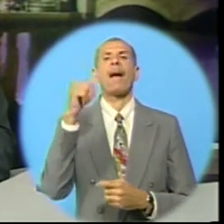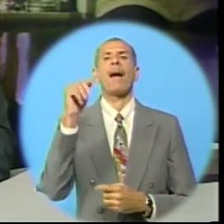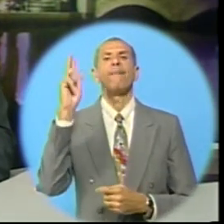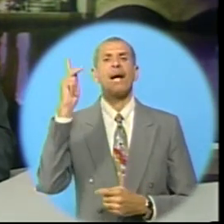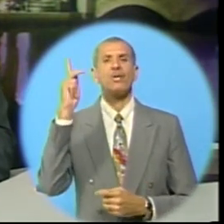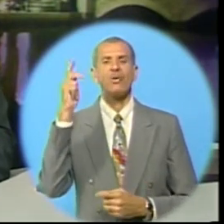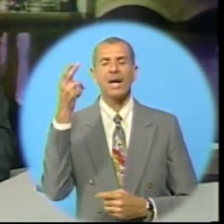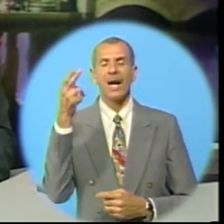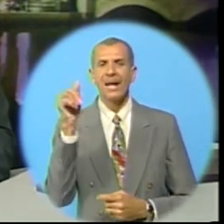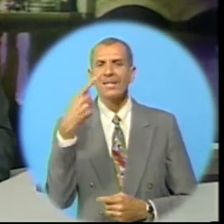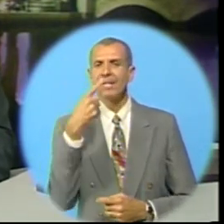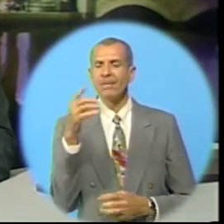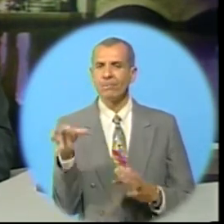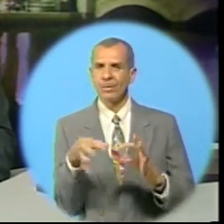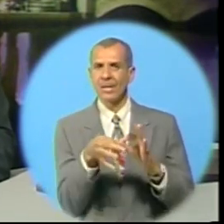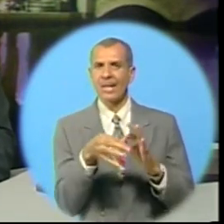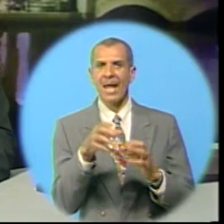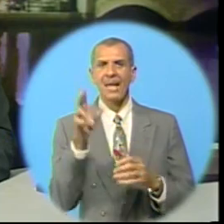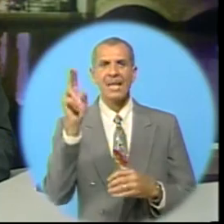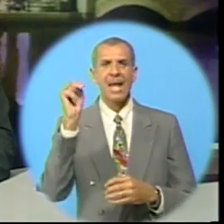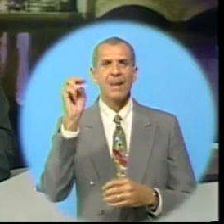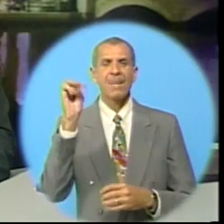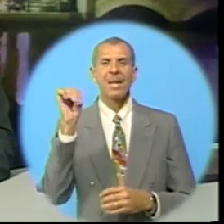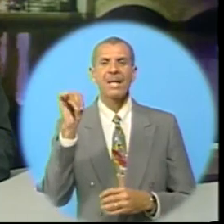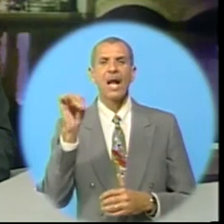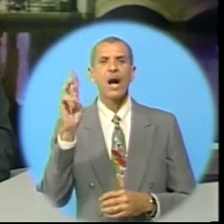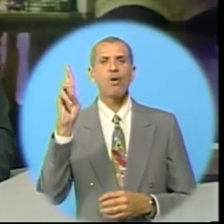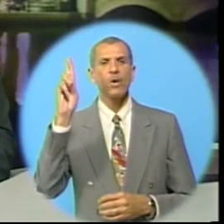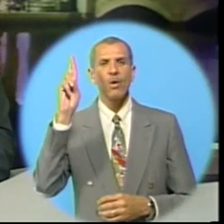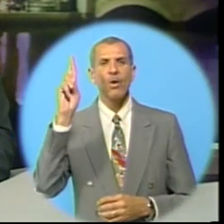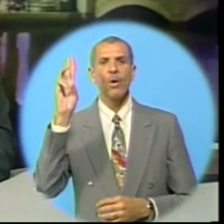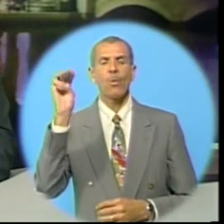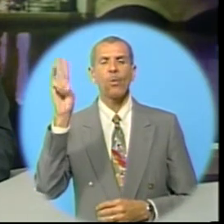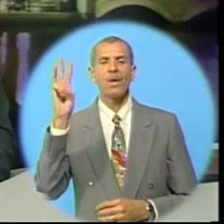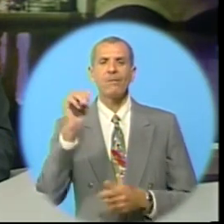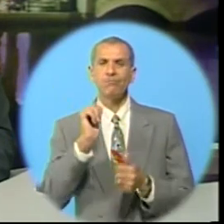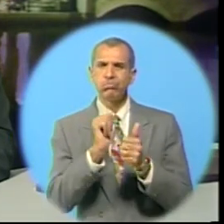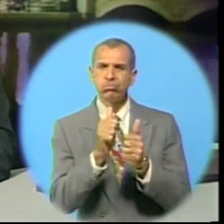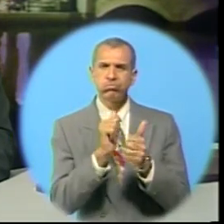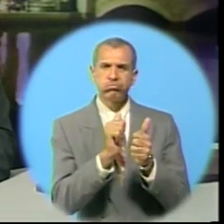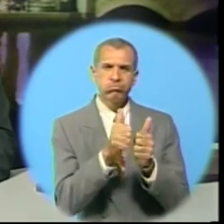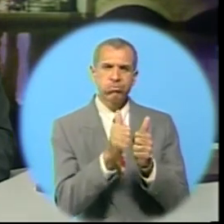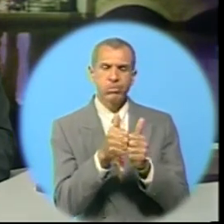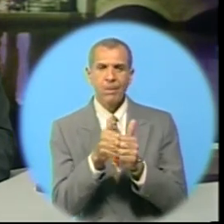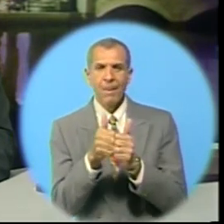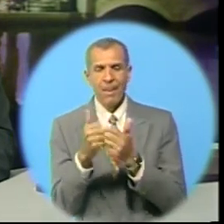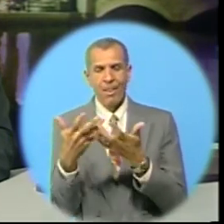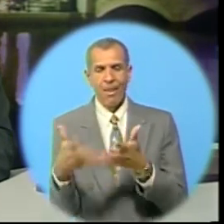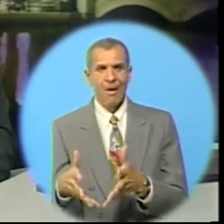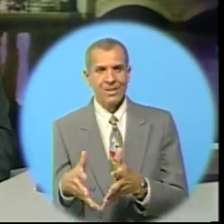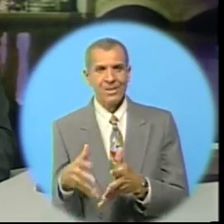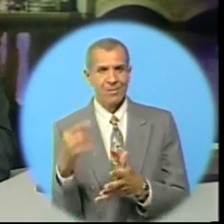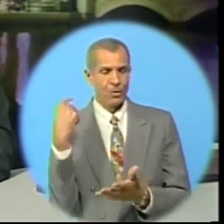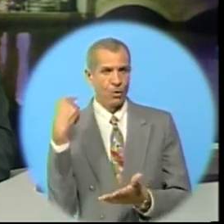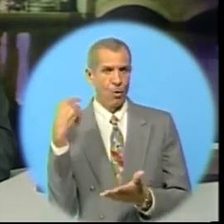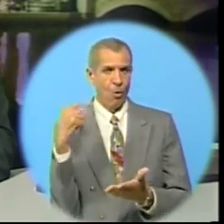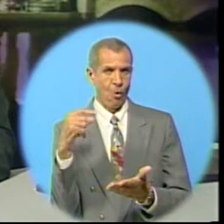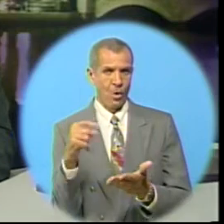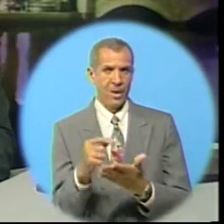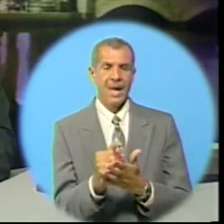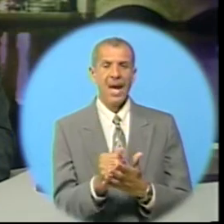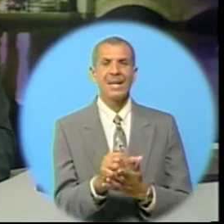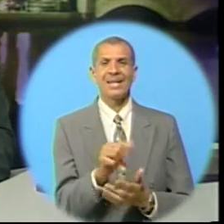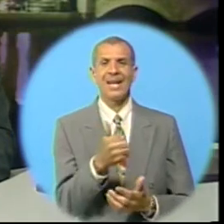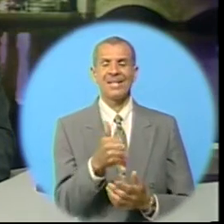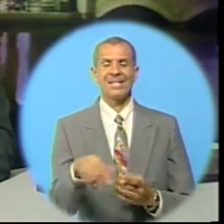the Unified partners Nadia McLennan and Rico Wiggins, fought hard but lost the gold medal to Thailand 10-6.